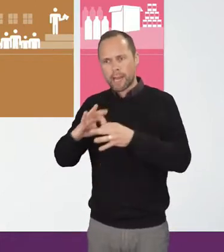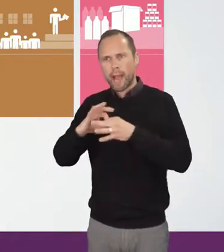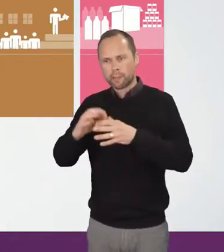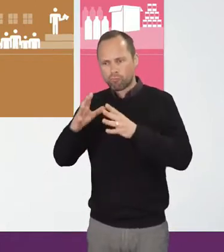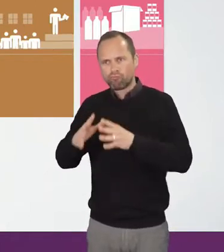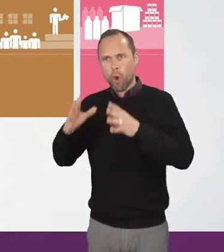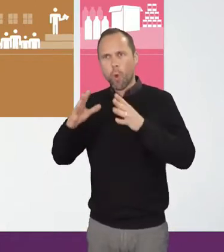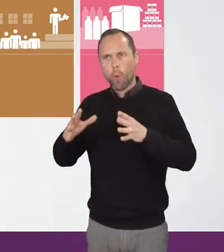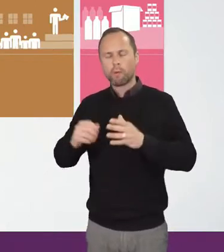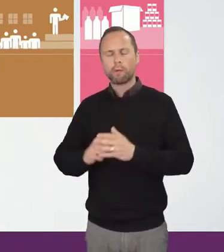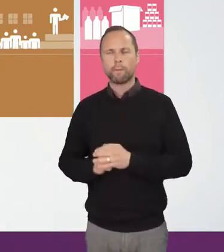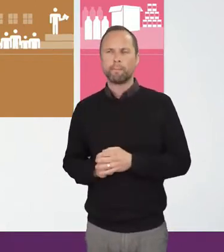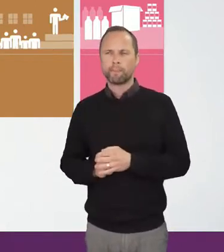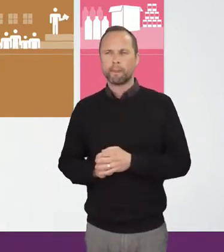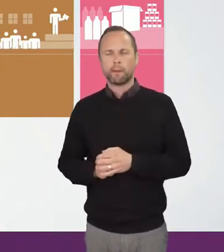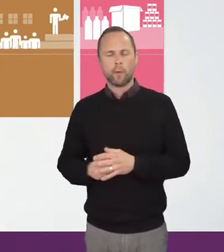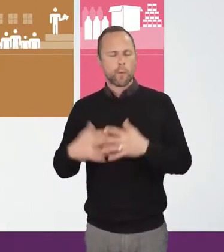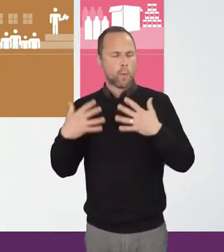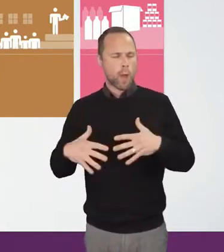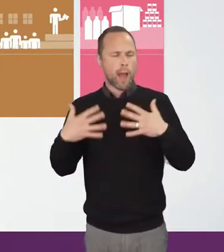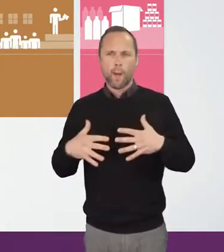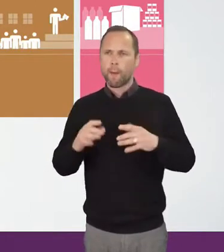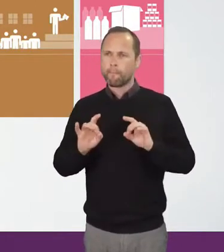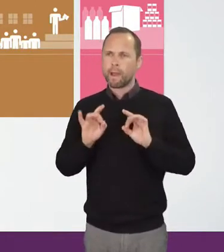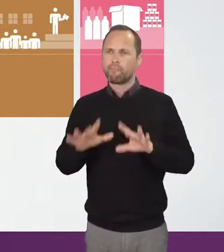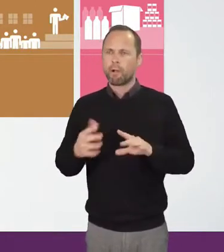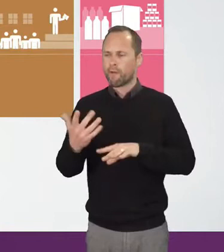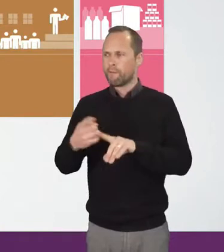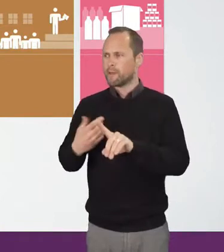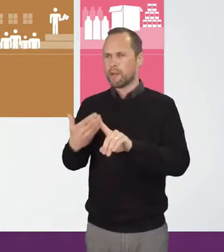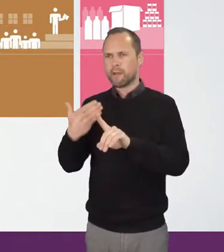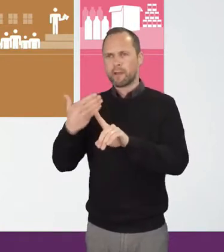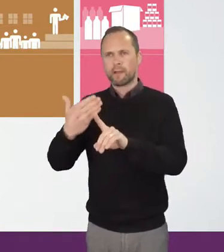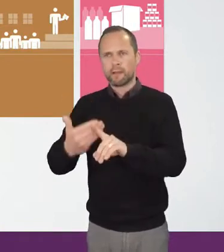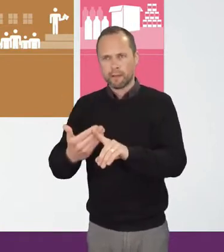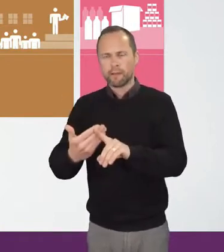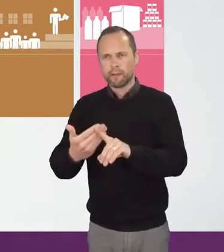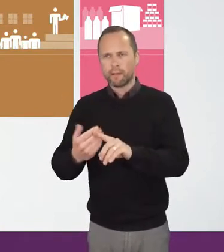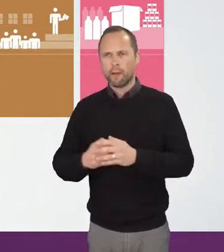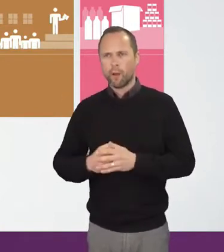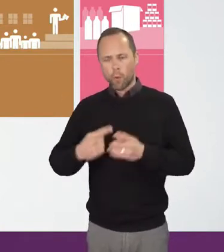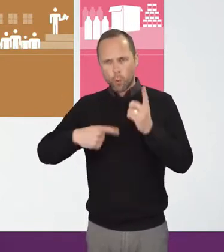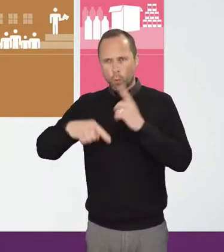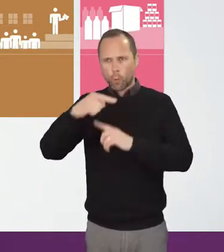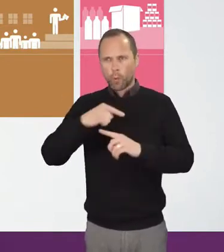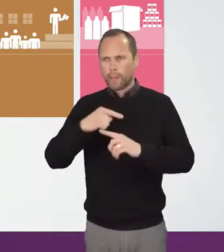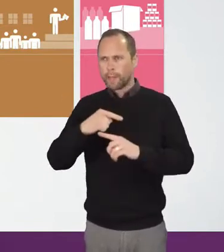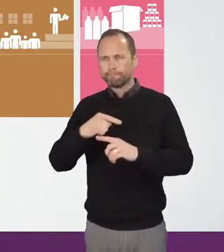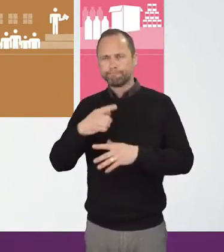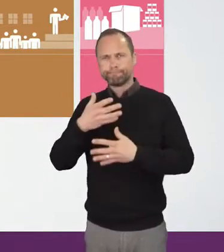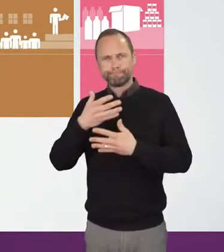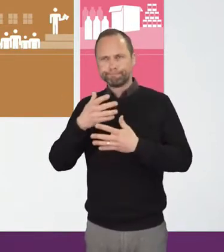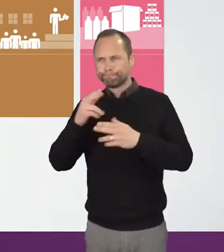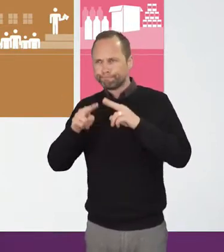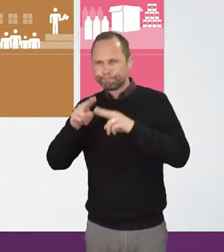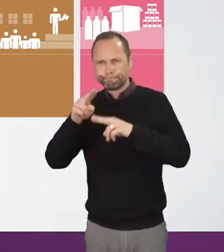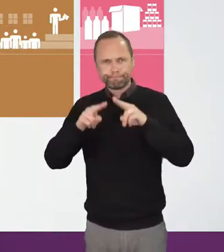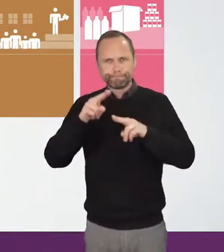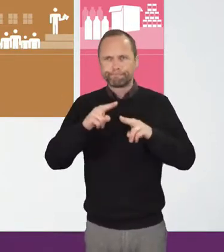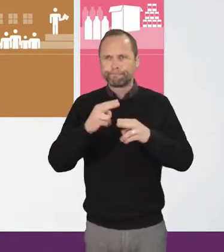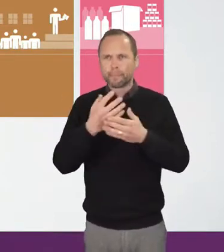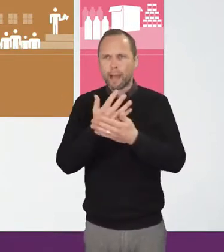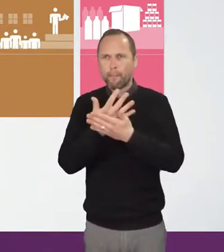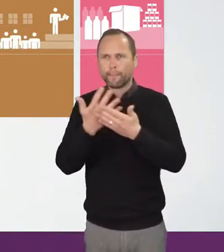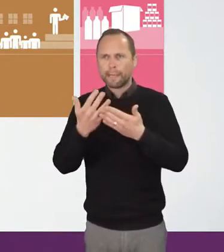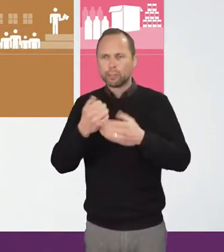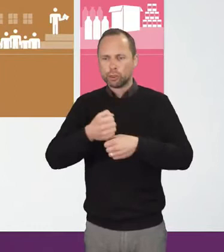the great miracles of this past 5 years was when we began just to count the numbers around church planting, and we